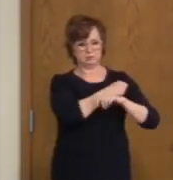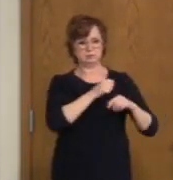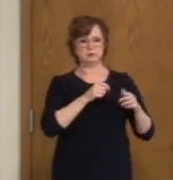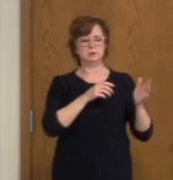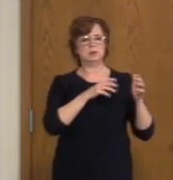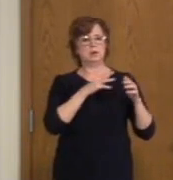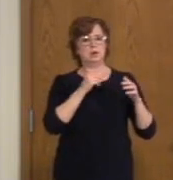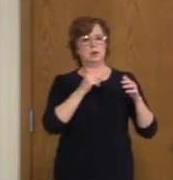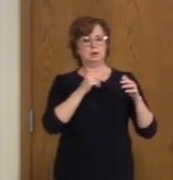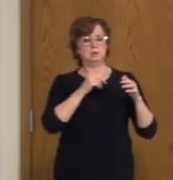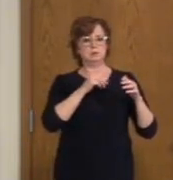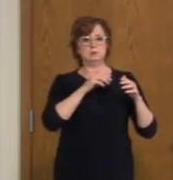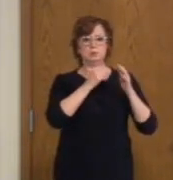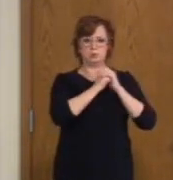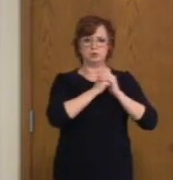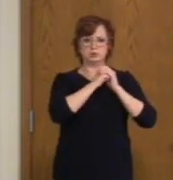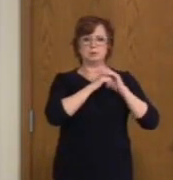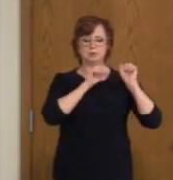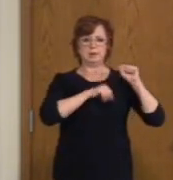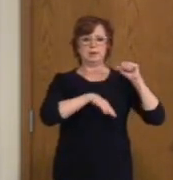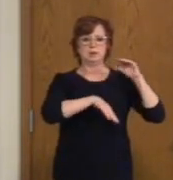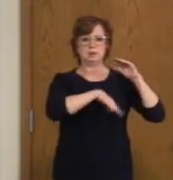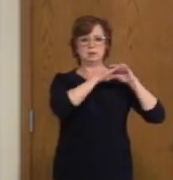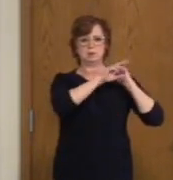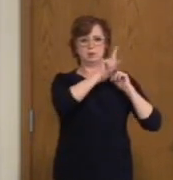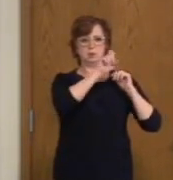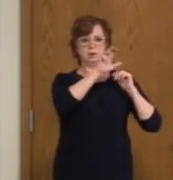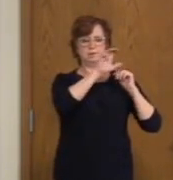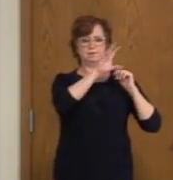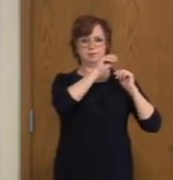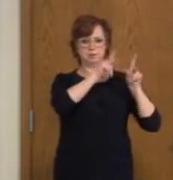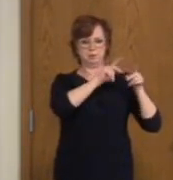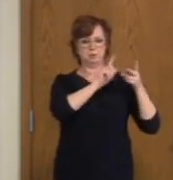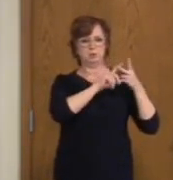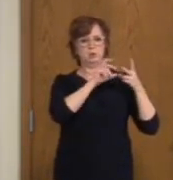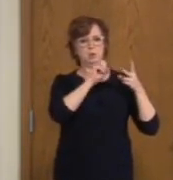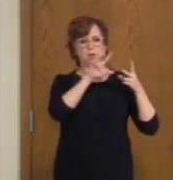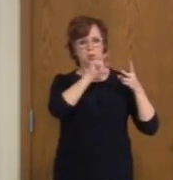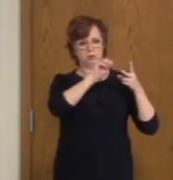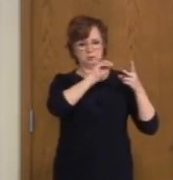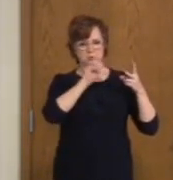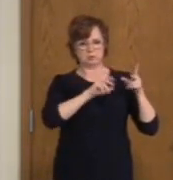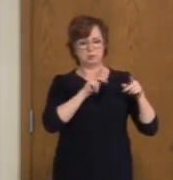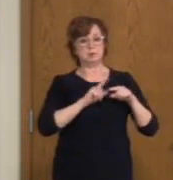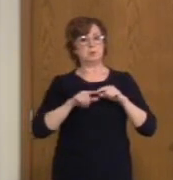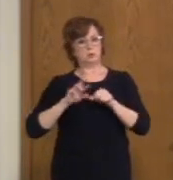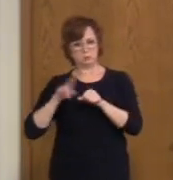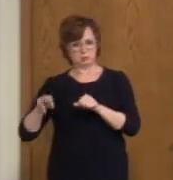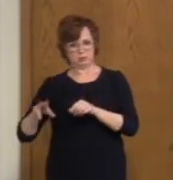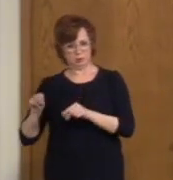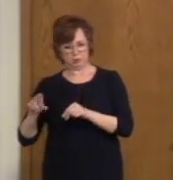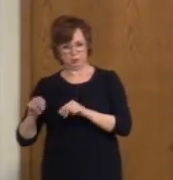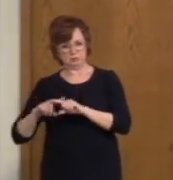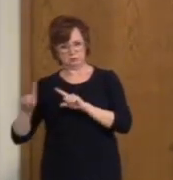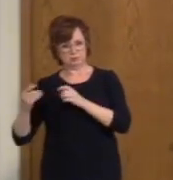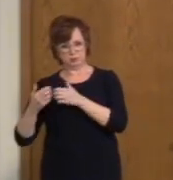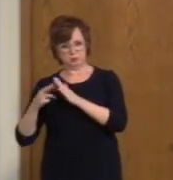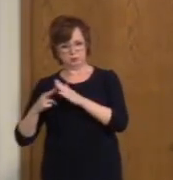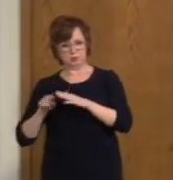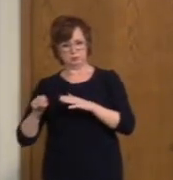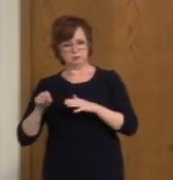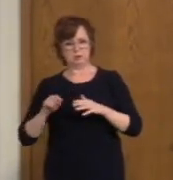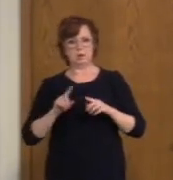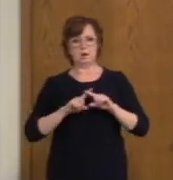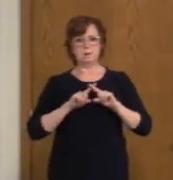worship services have been expanded to up to 150 or 30%, whichever is less. But Regina, of course, is in significant restrictions